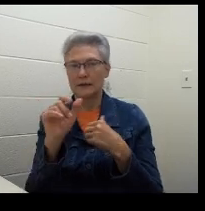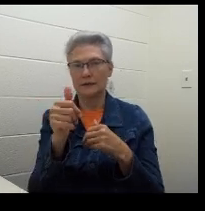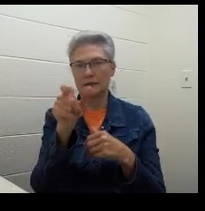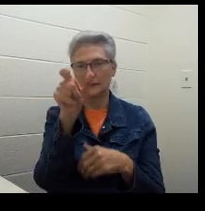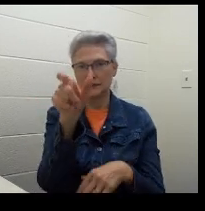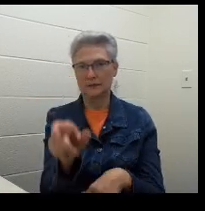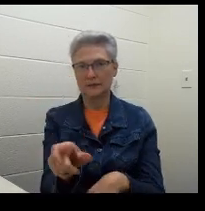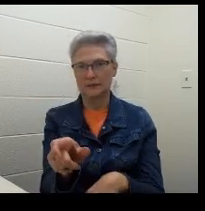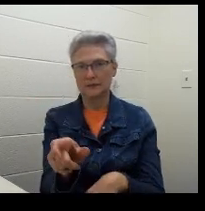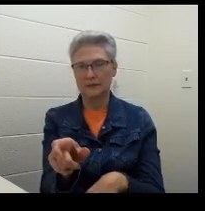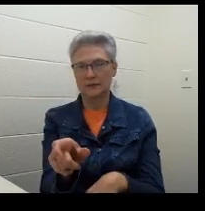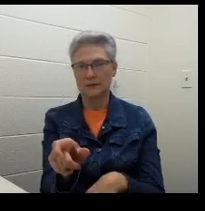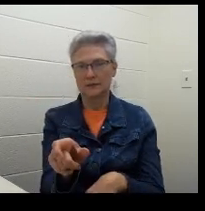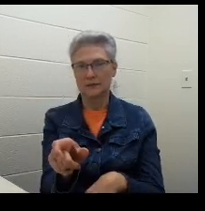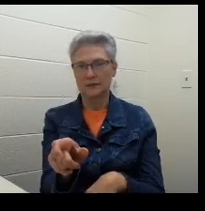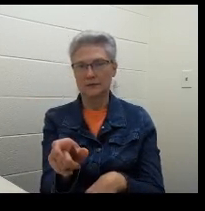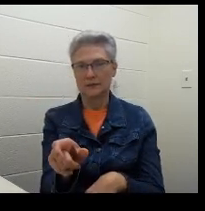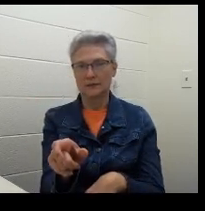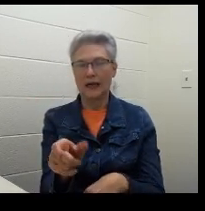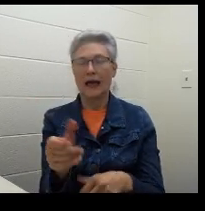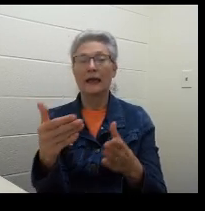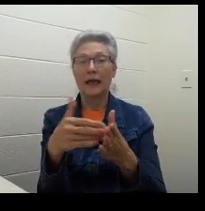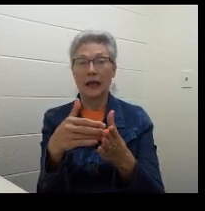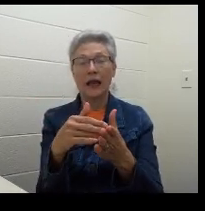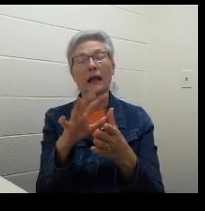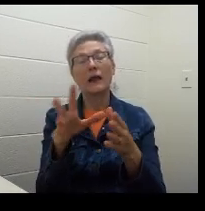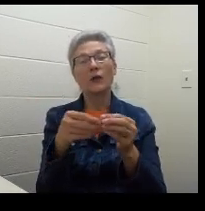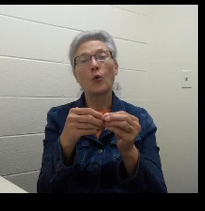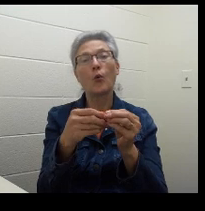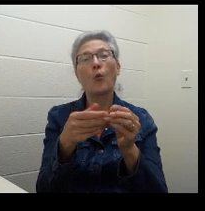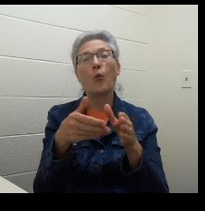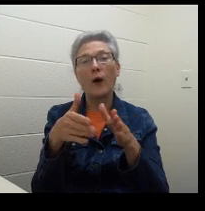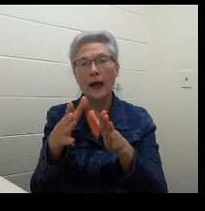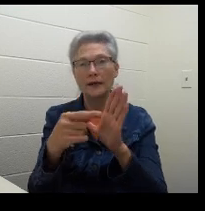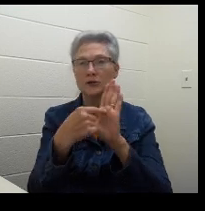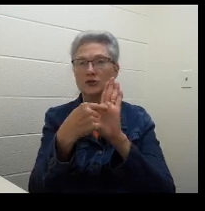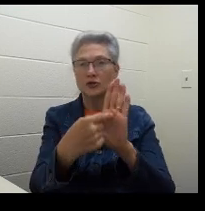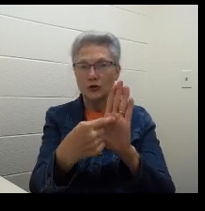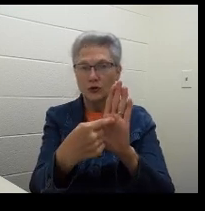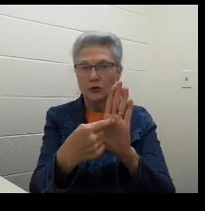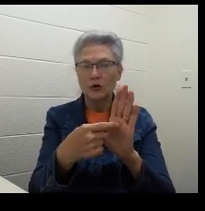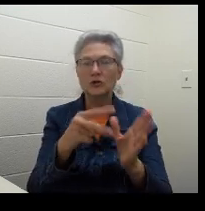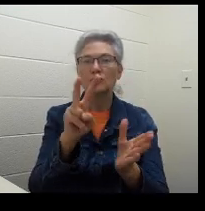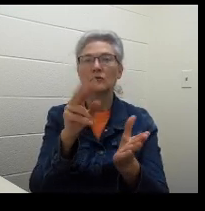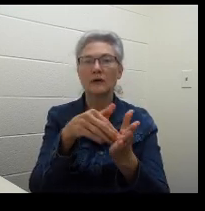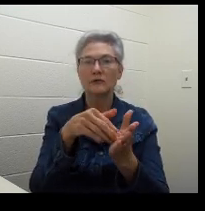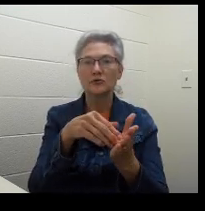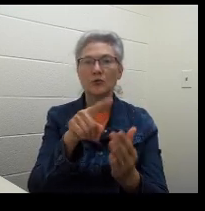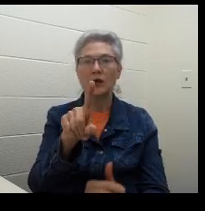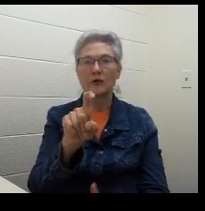value. So this again is another way that we could represent